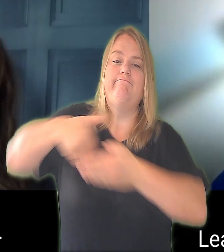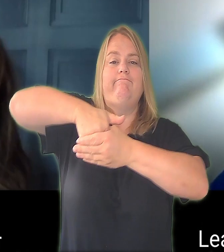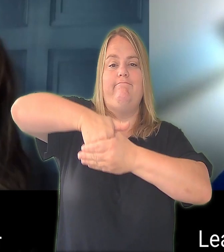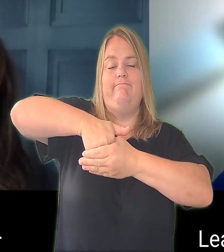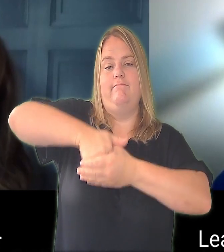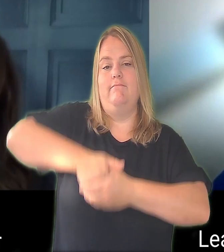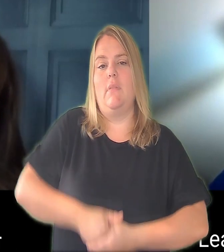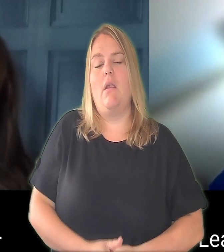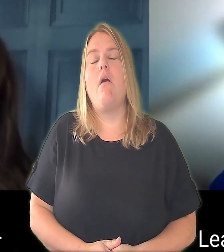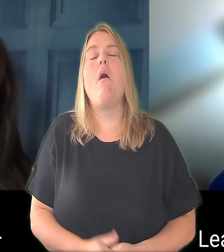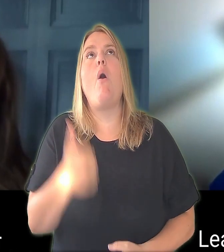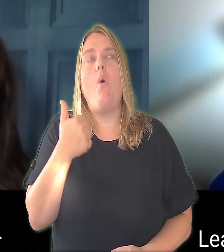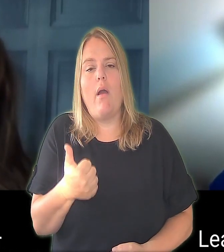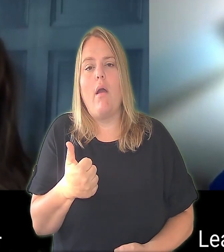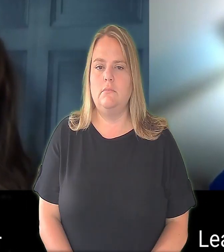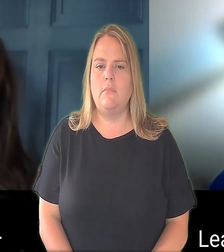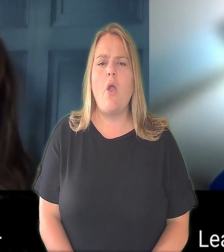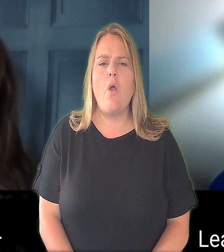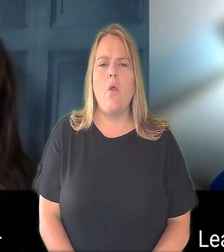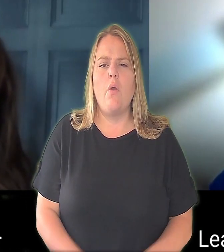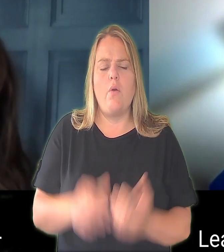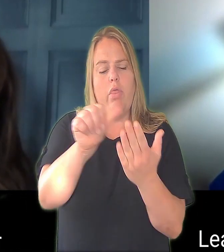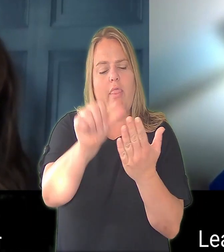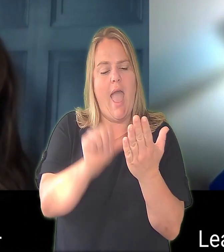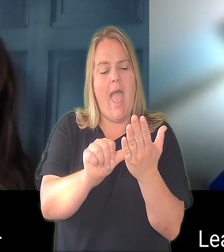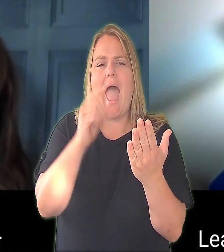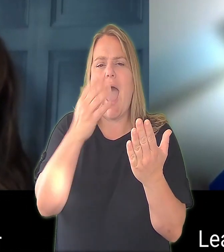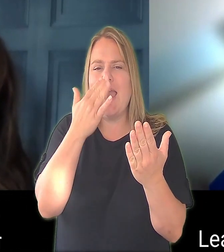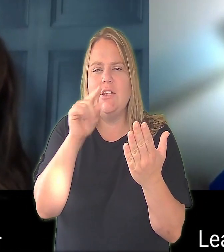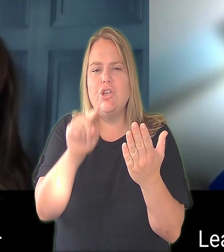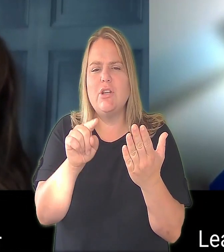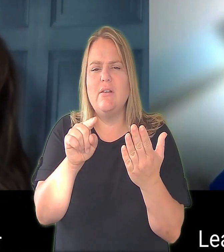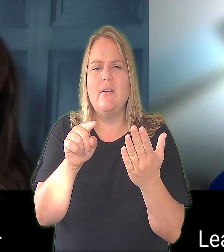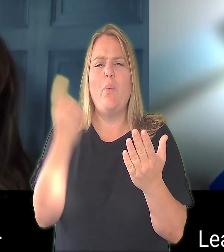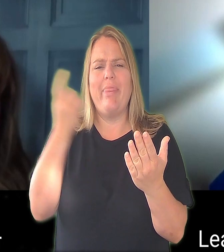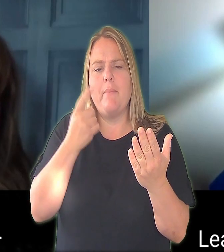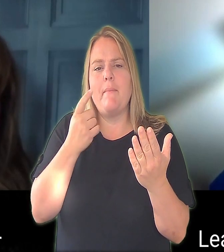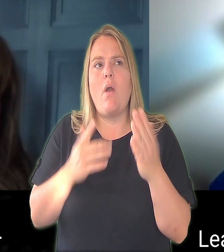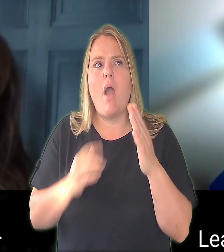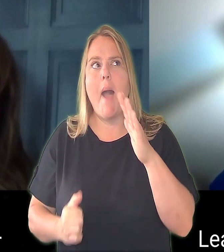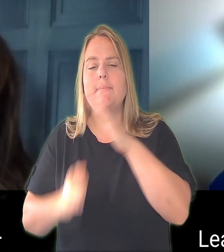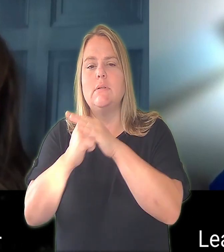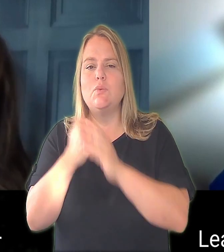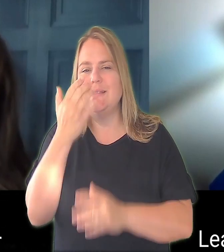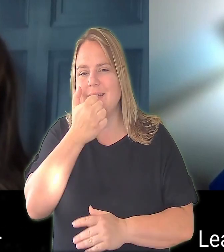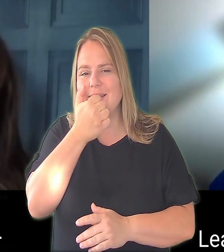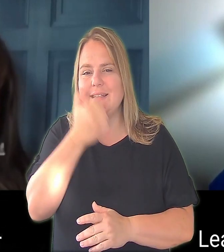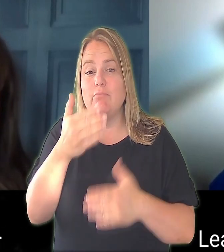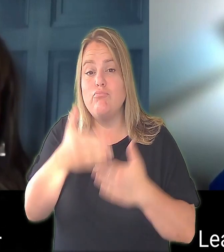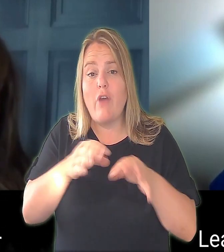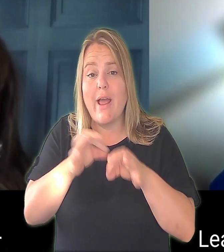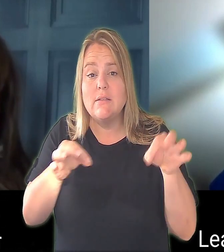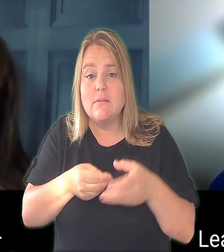people. Right, that's good, thanks. But then on the age bit, we were thinking of doing the presents up to about 16, but then we're not going